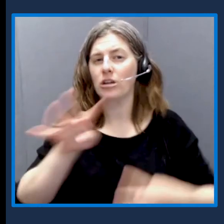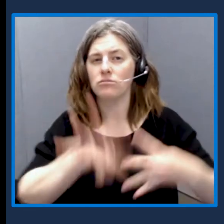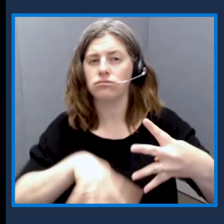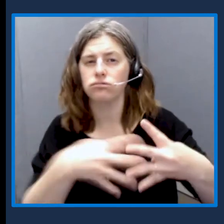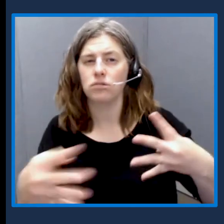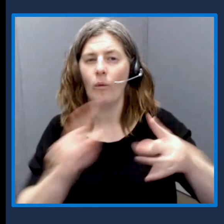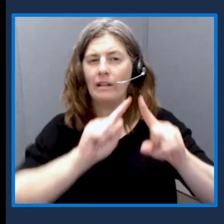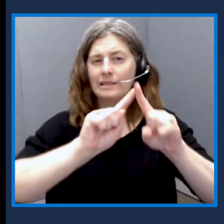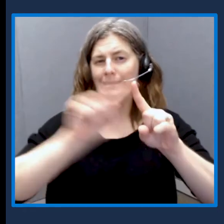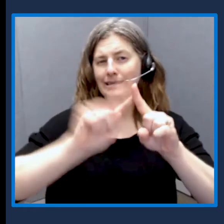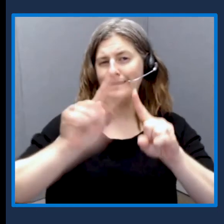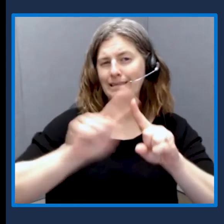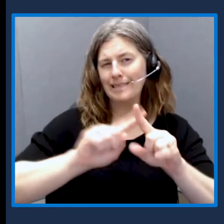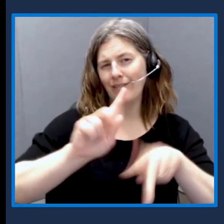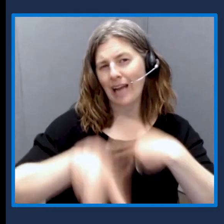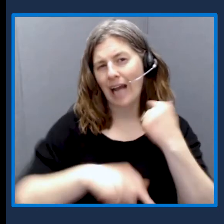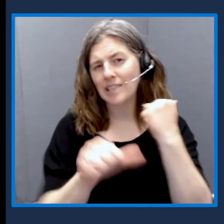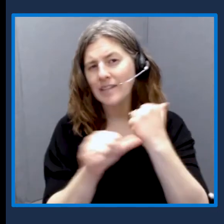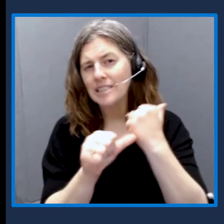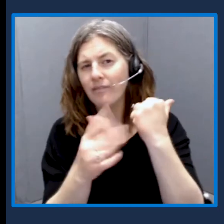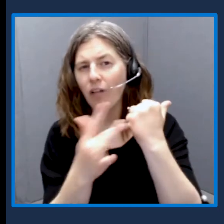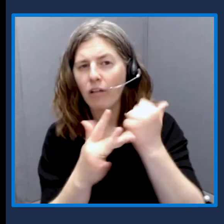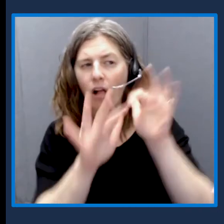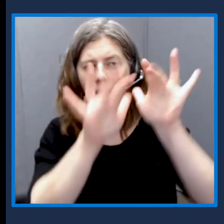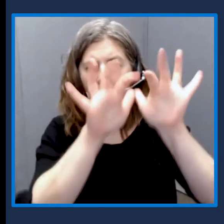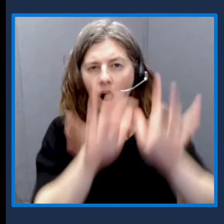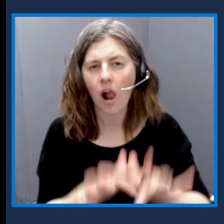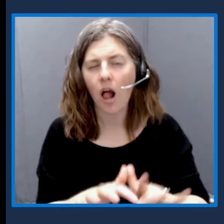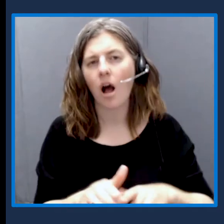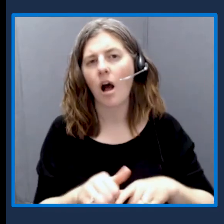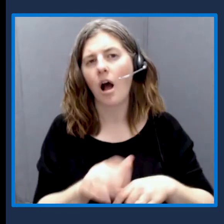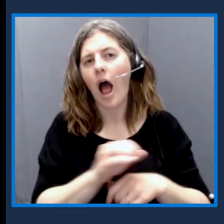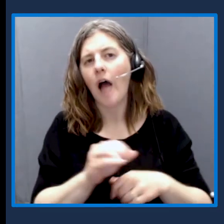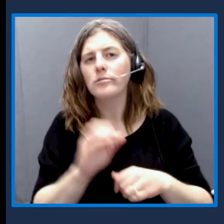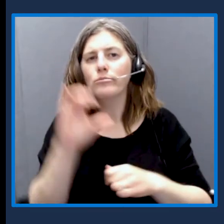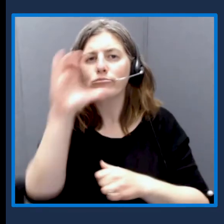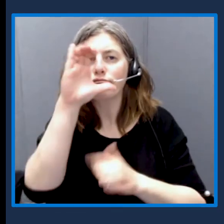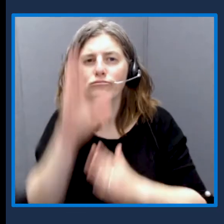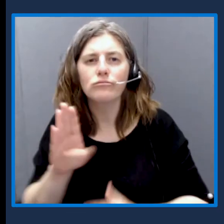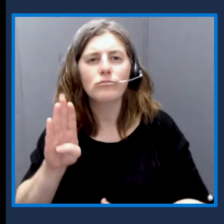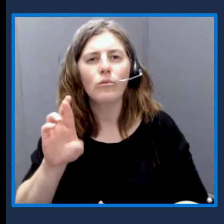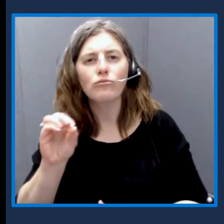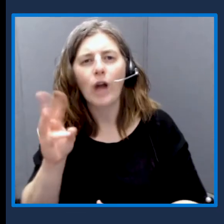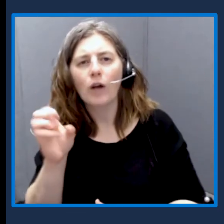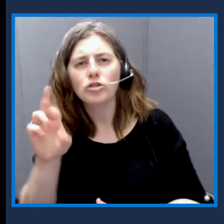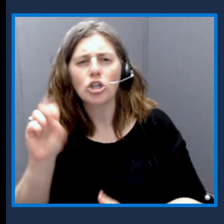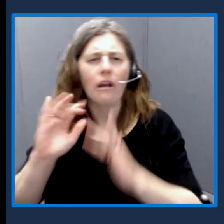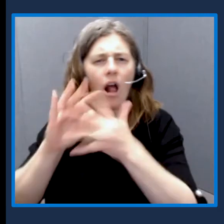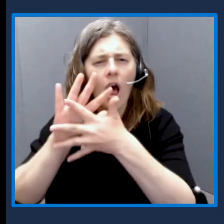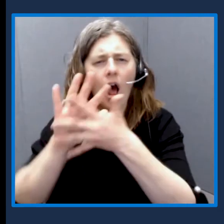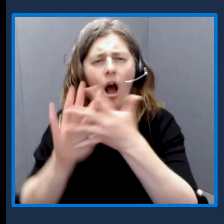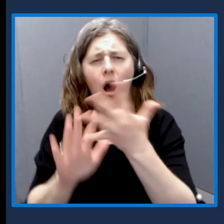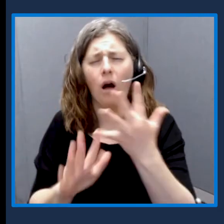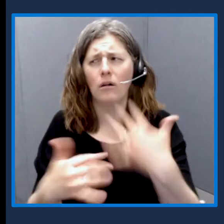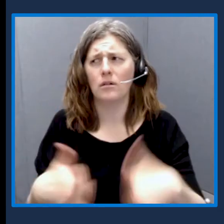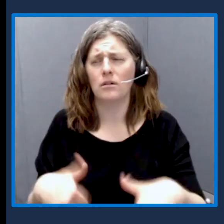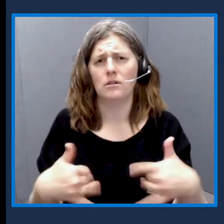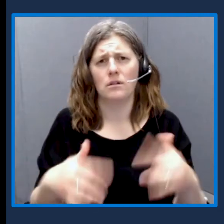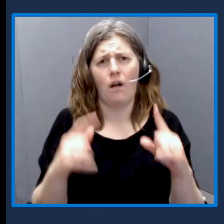the various kinds of assistive technologies and browsers, and that can get daunting.